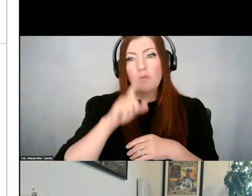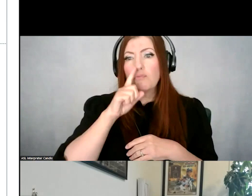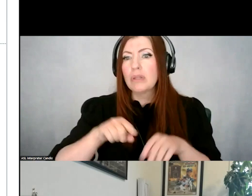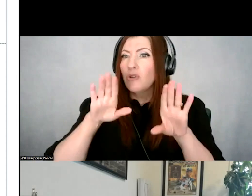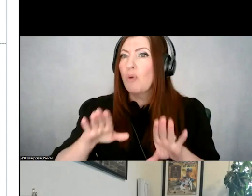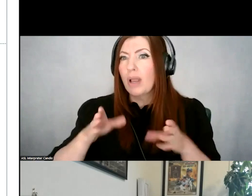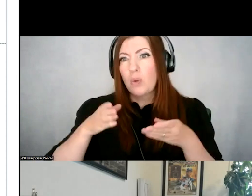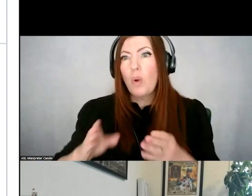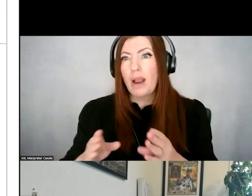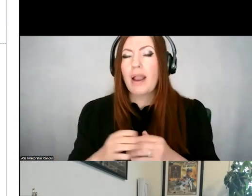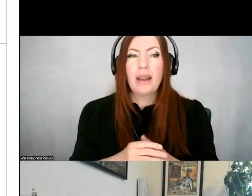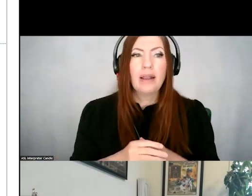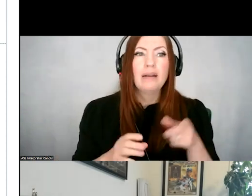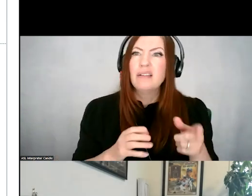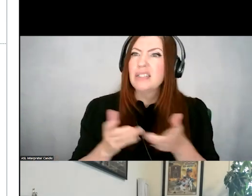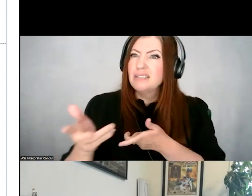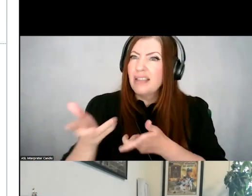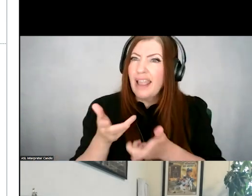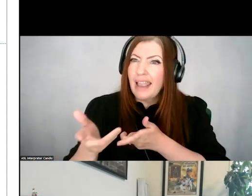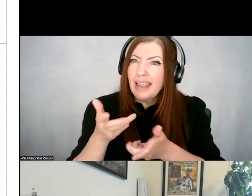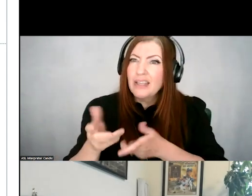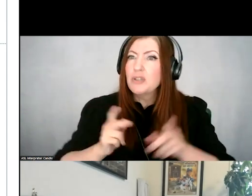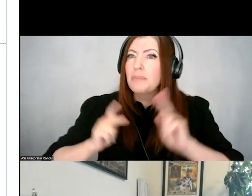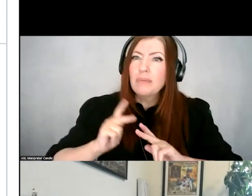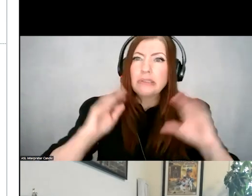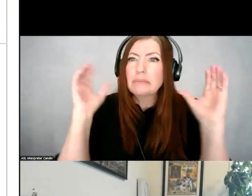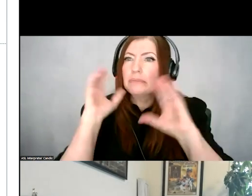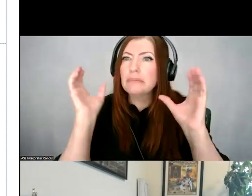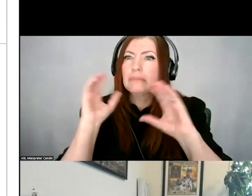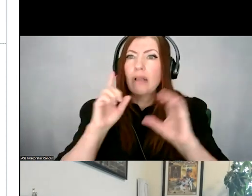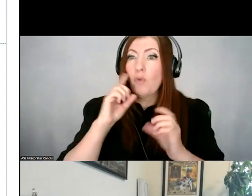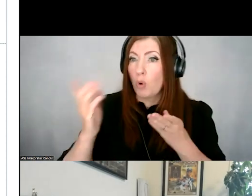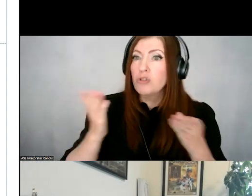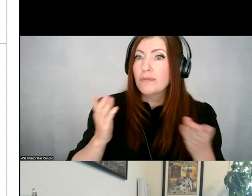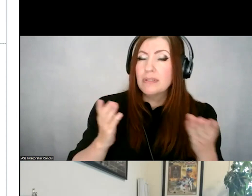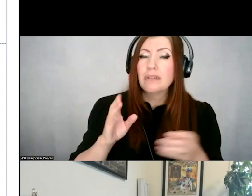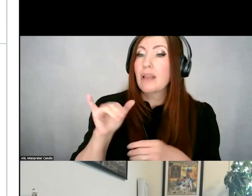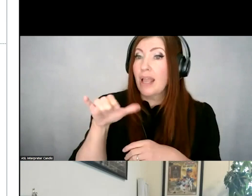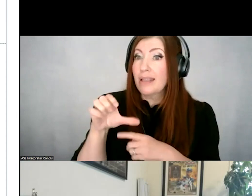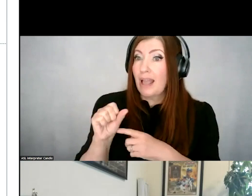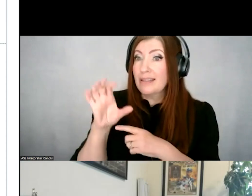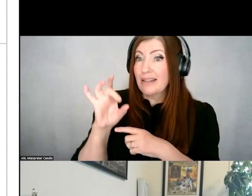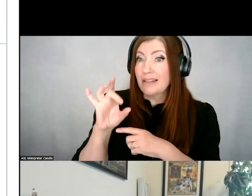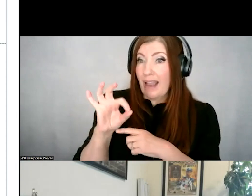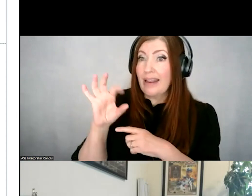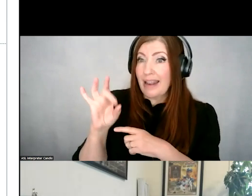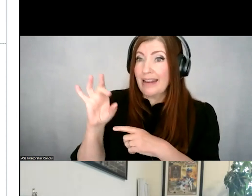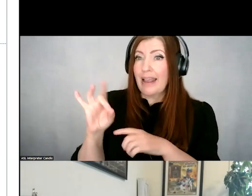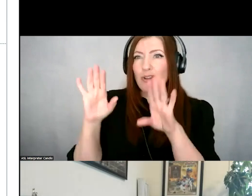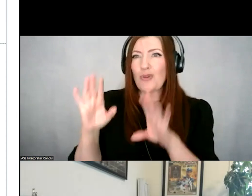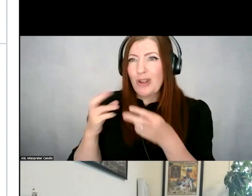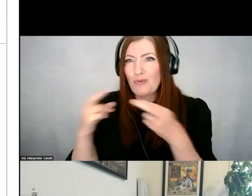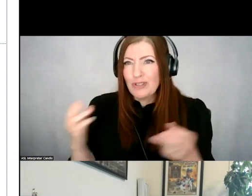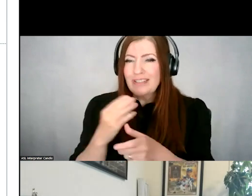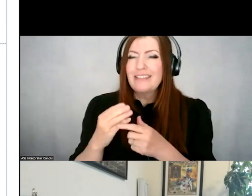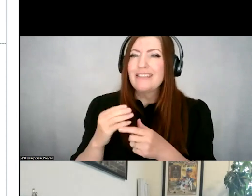way to engage with people that are looking for services. So yes, 988 is a great resource. Yes, the crisis